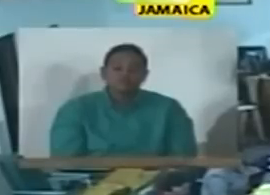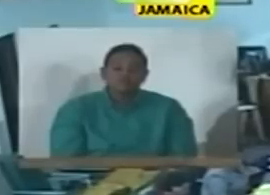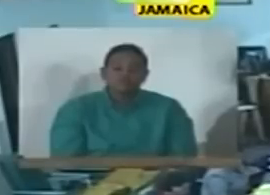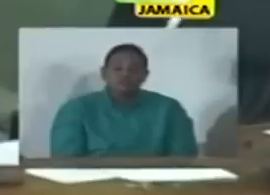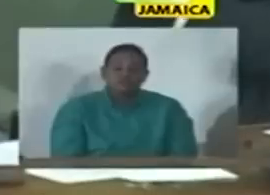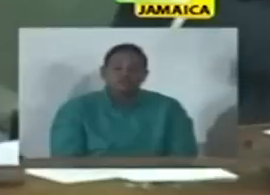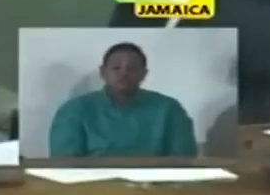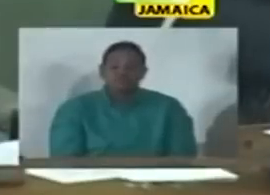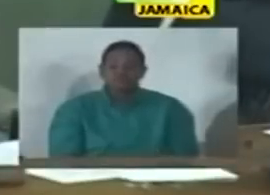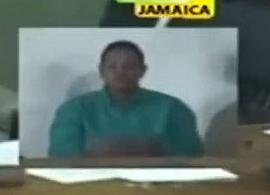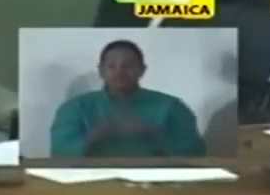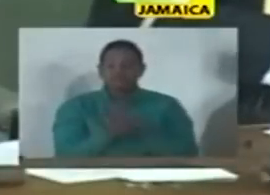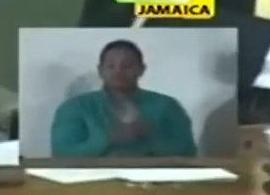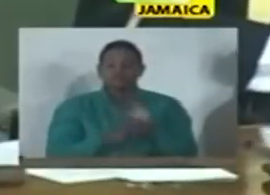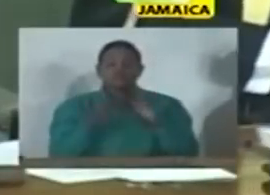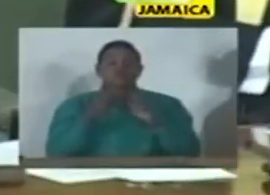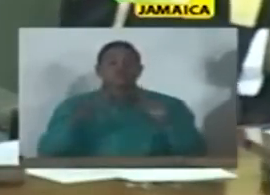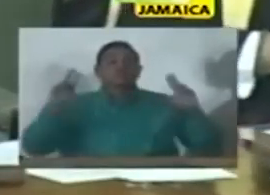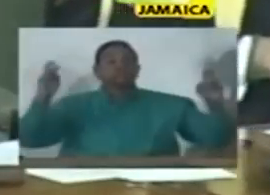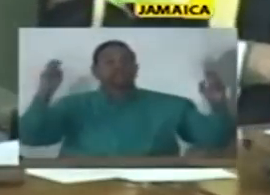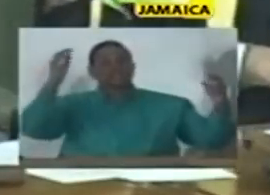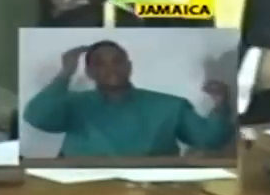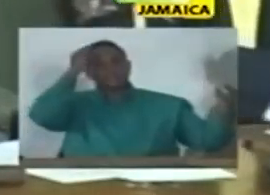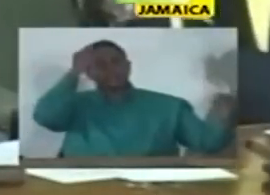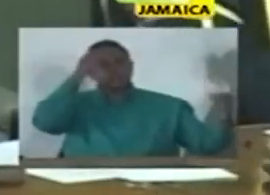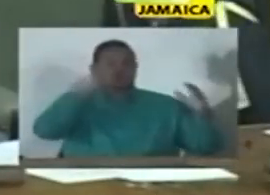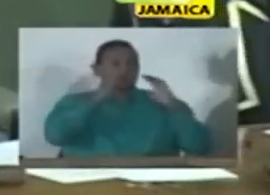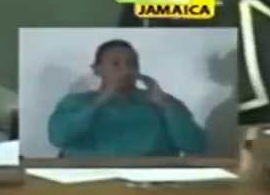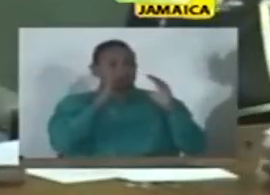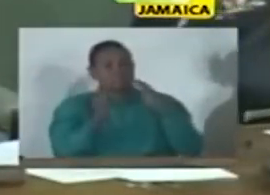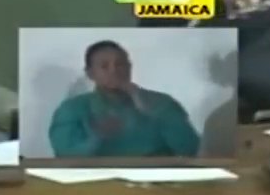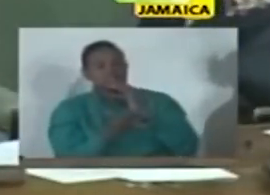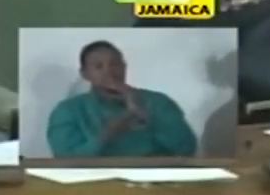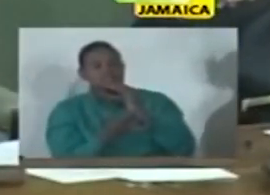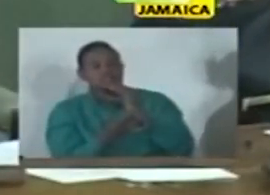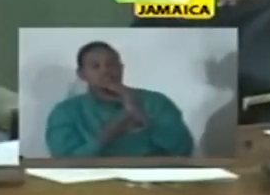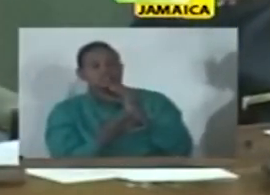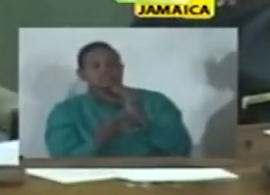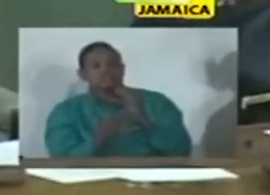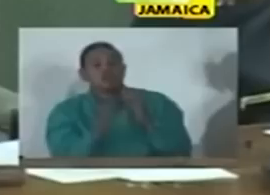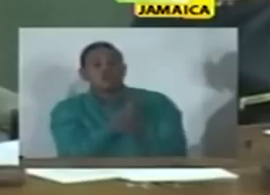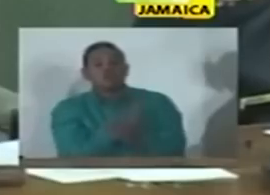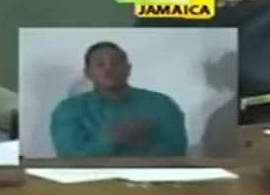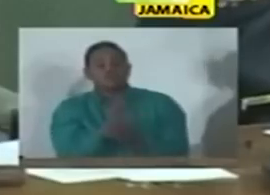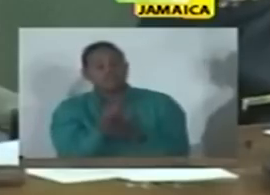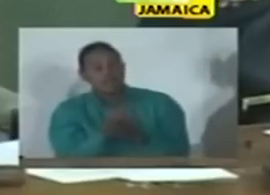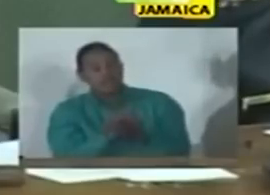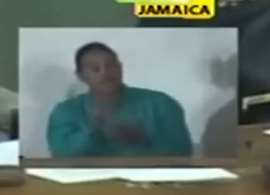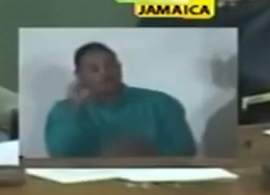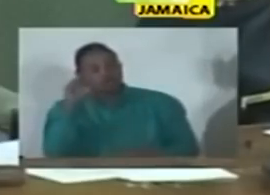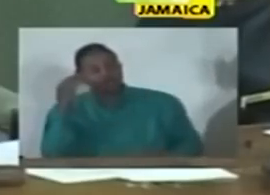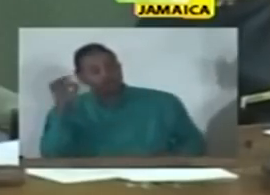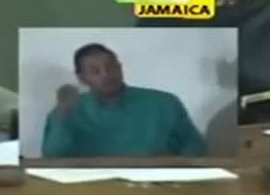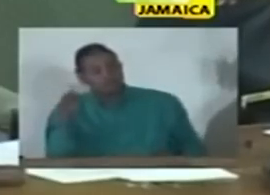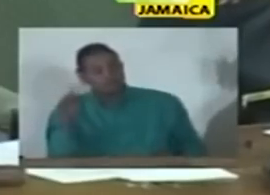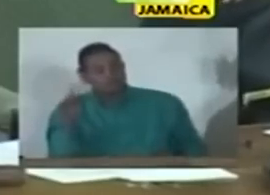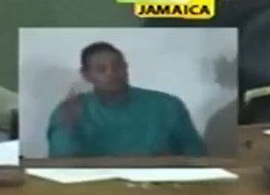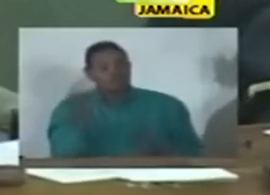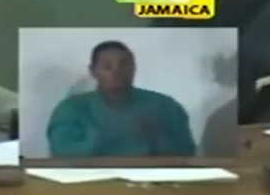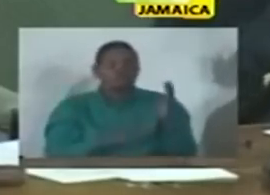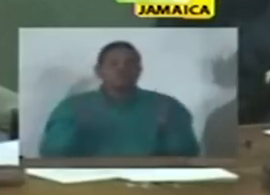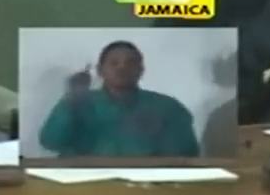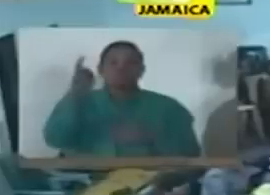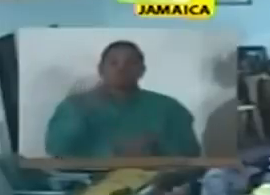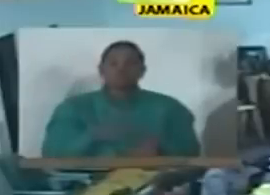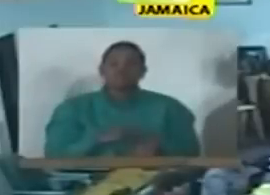A bill shortly entitled the Information and Communications Technology Authority Act 2019 read the first